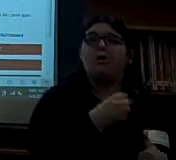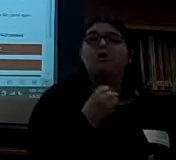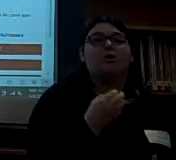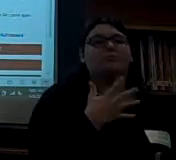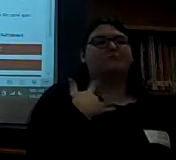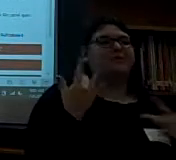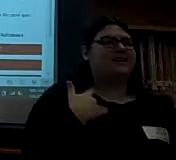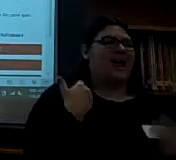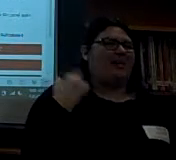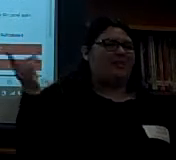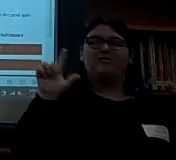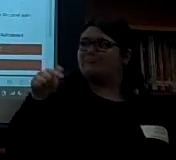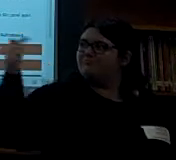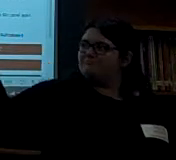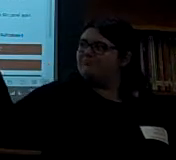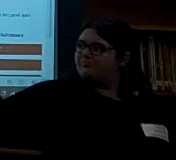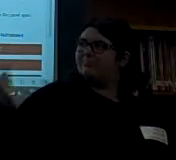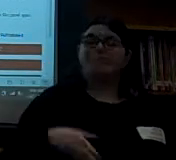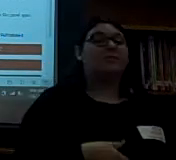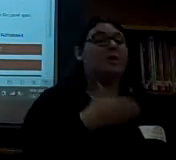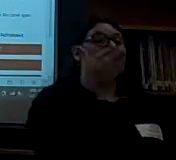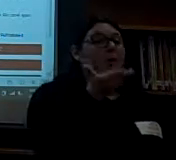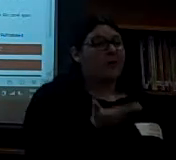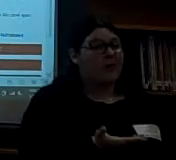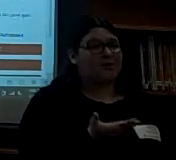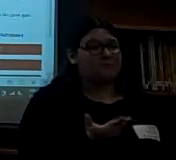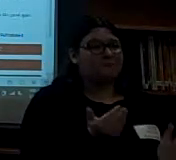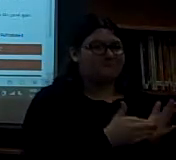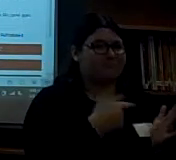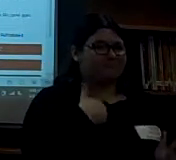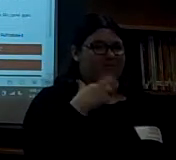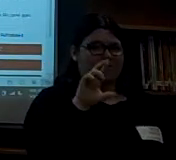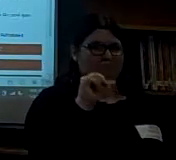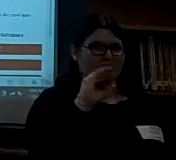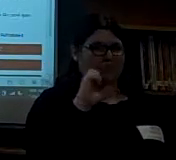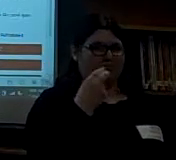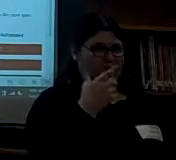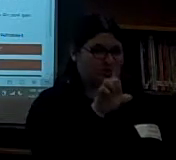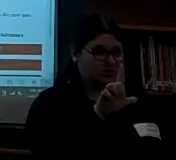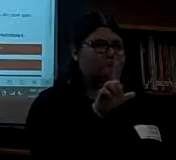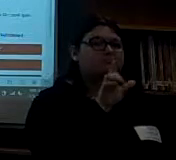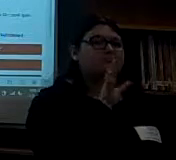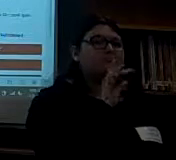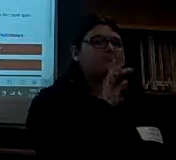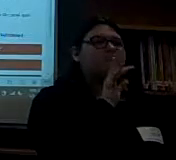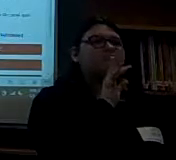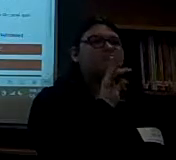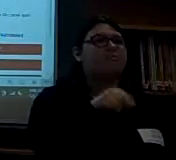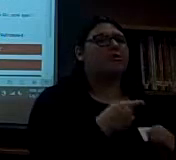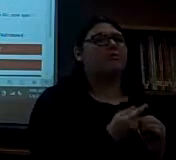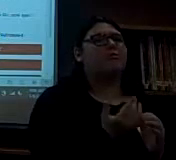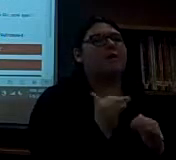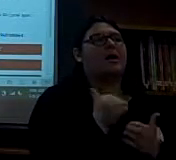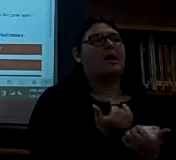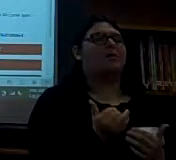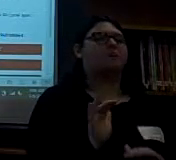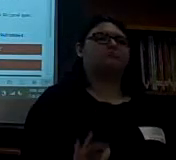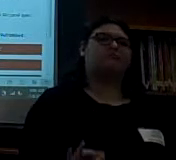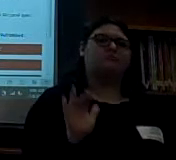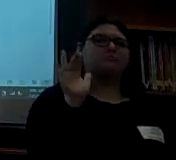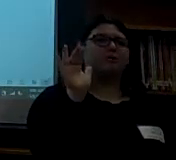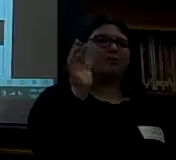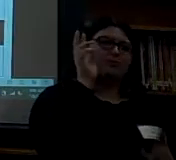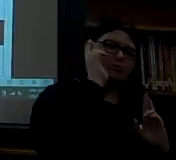excited to have her, so I'm going to go ahead and turn that over. So welcome. Again, I am Rachel Bailey. I'm going to talk to you today about how to raise